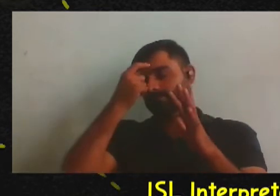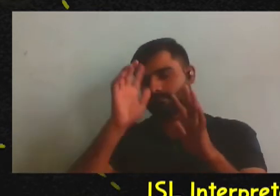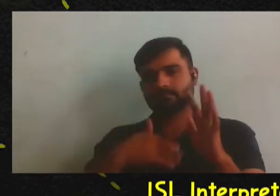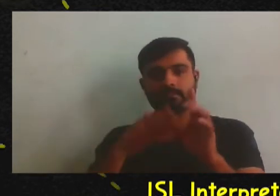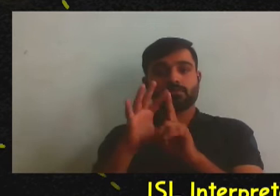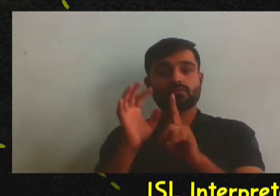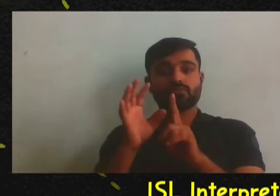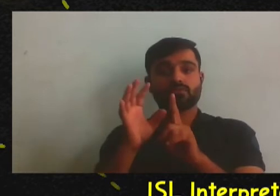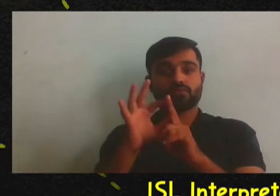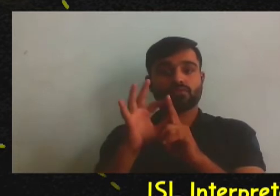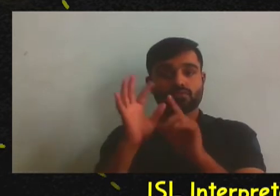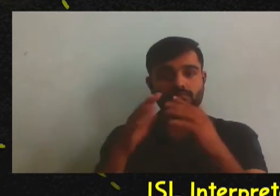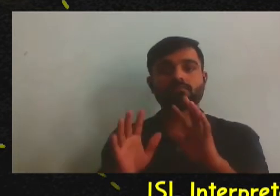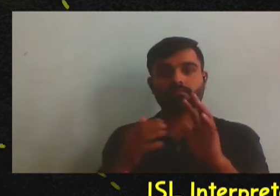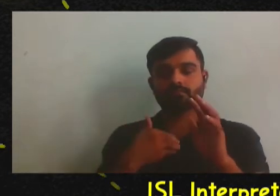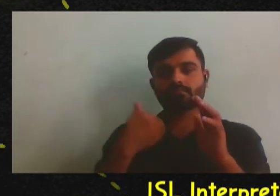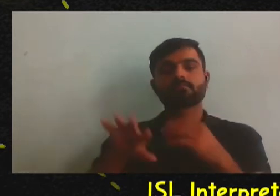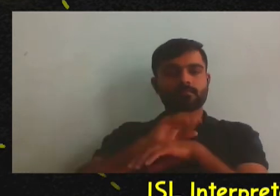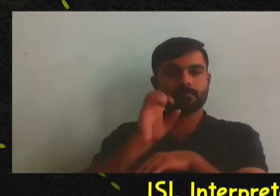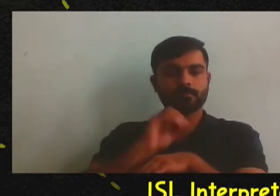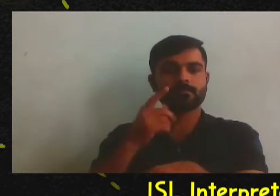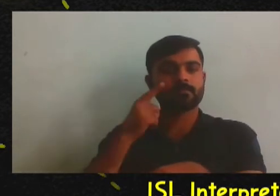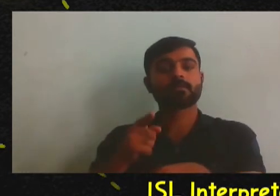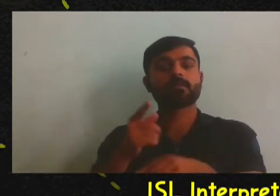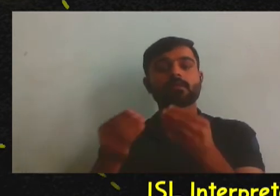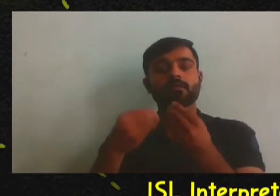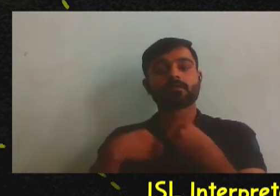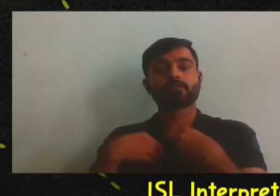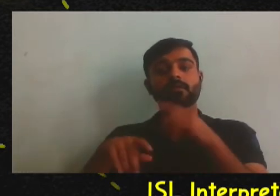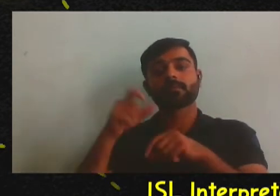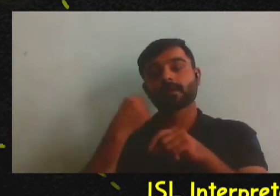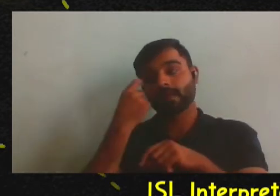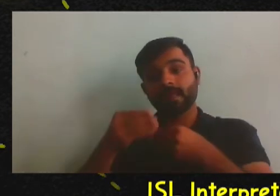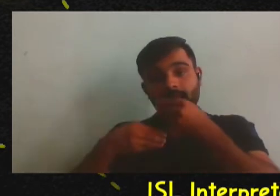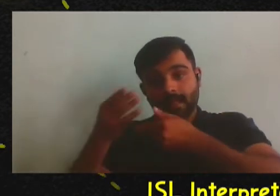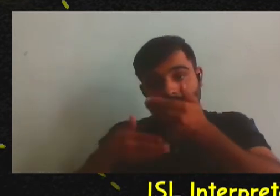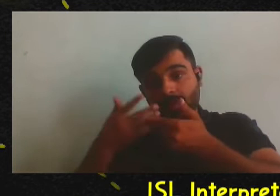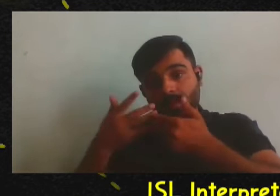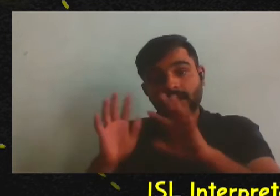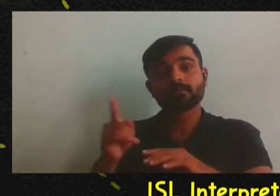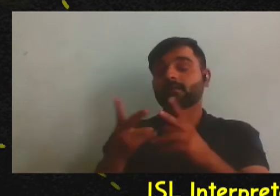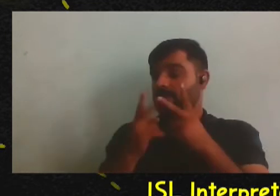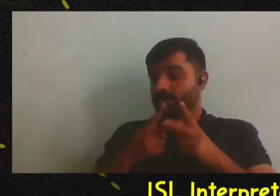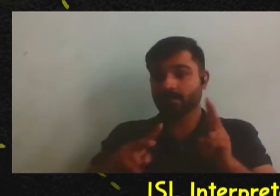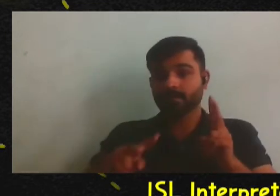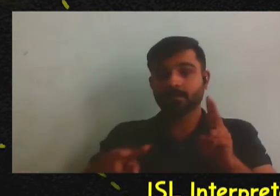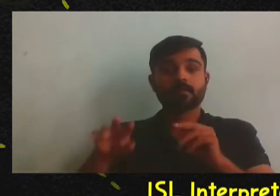as a peer counselor is to get people to understand the difference